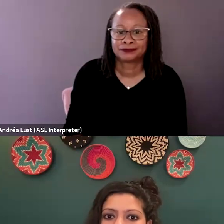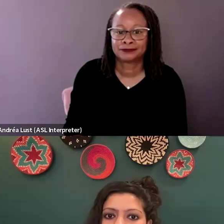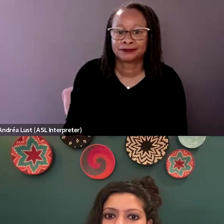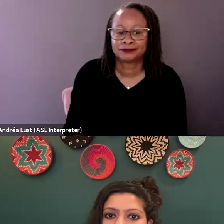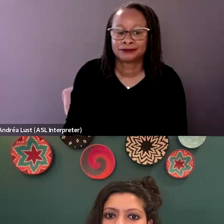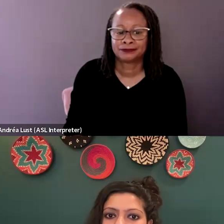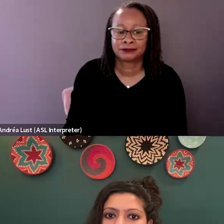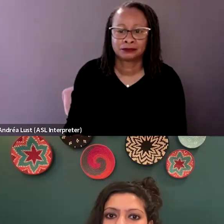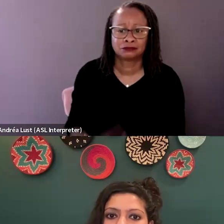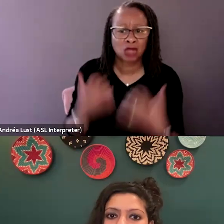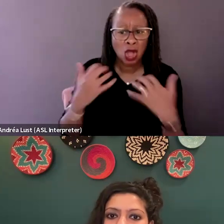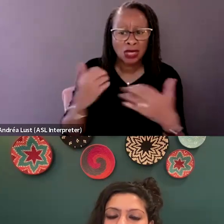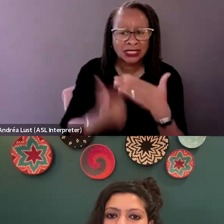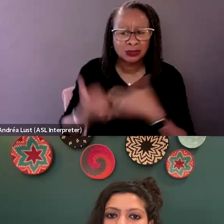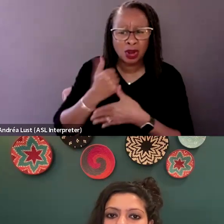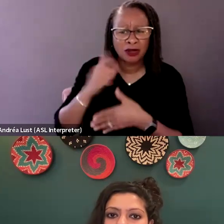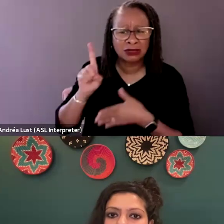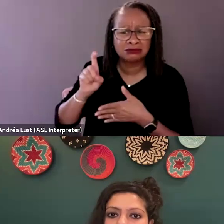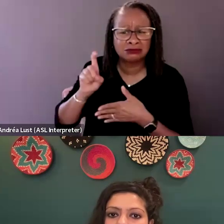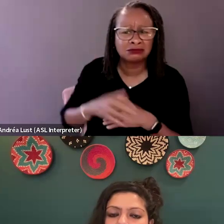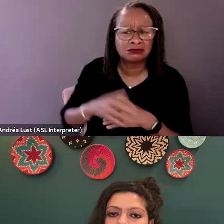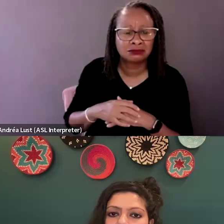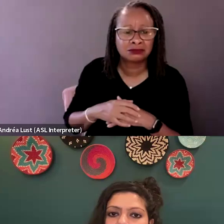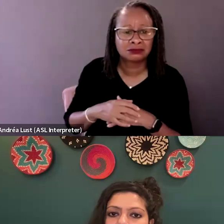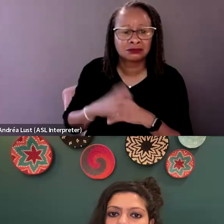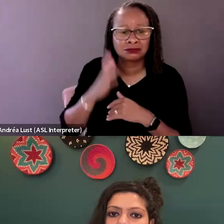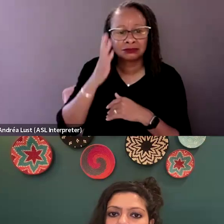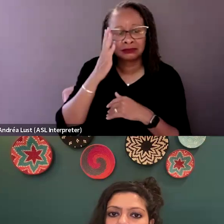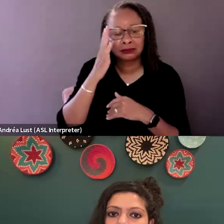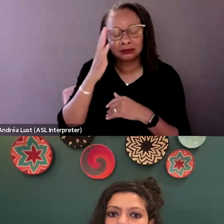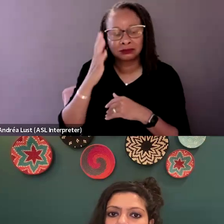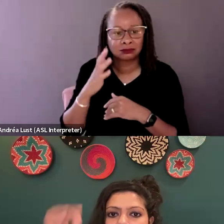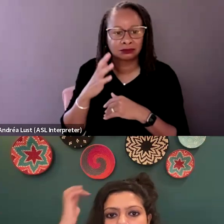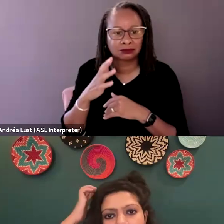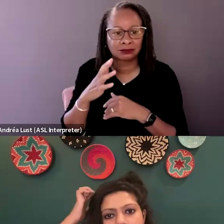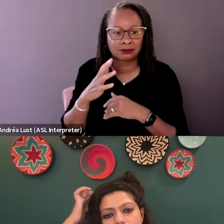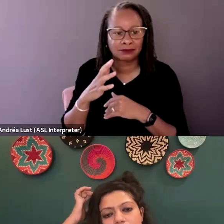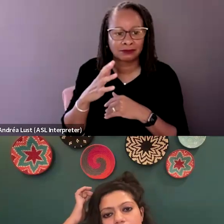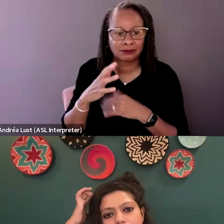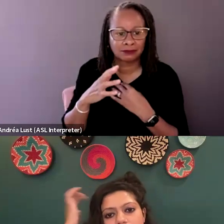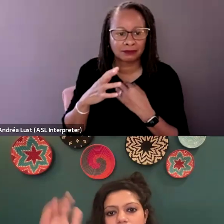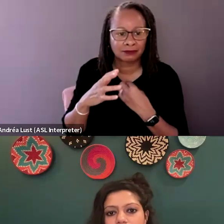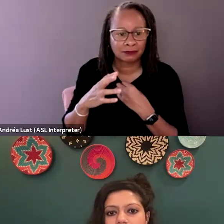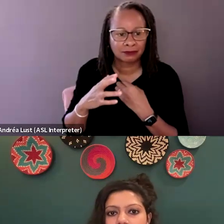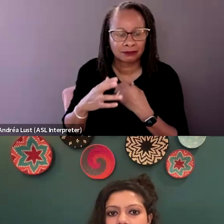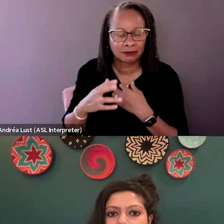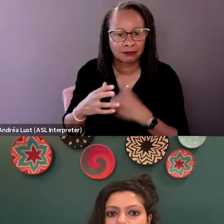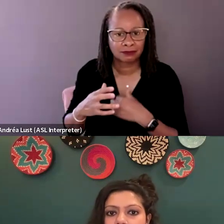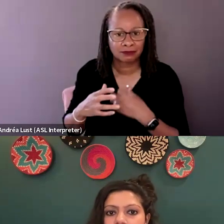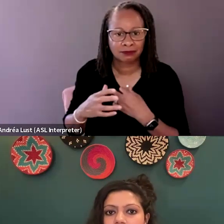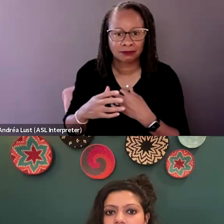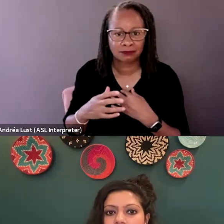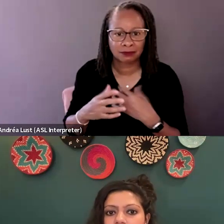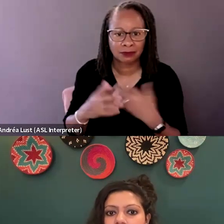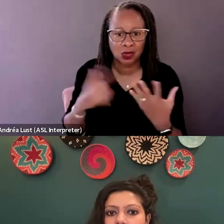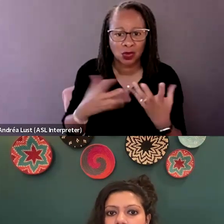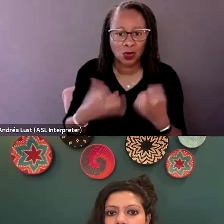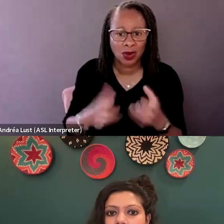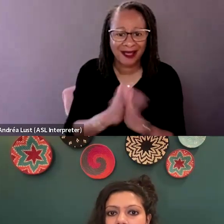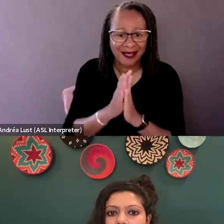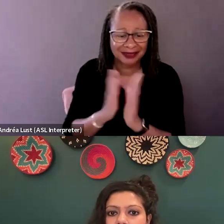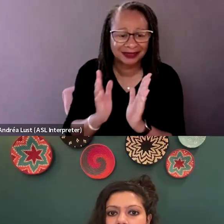quite, for at least the next few months, quite brimful, and I don't know what. But if it's about information dispensation, I usually try and like send a voice note or